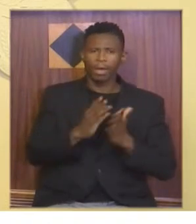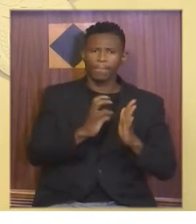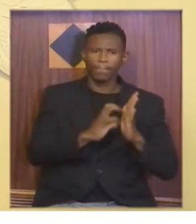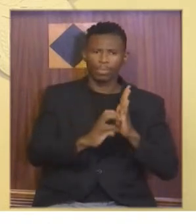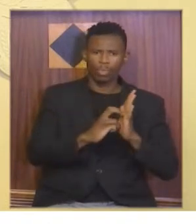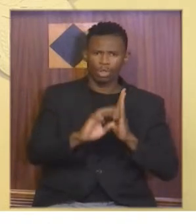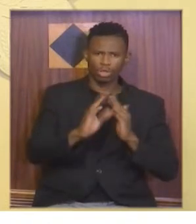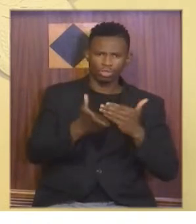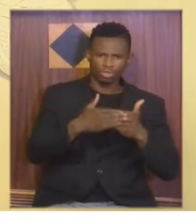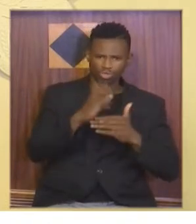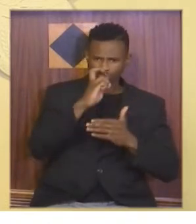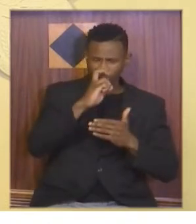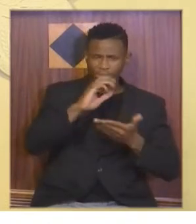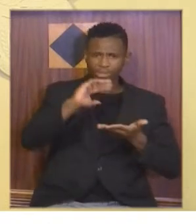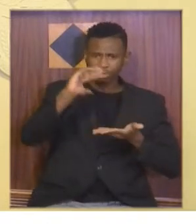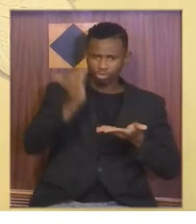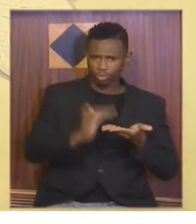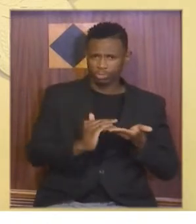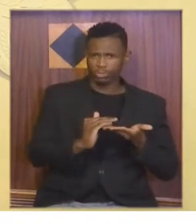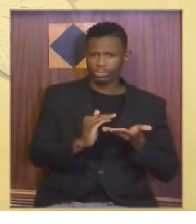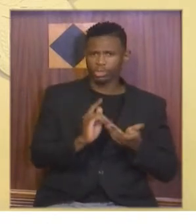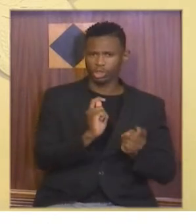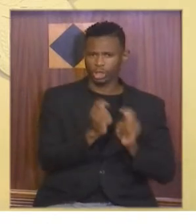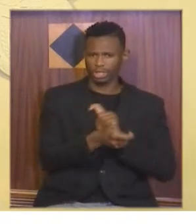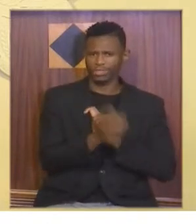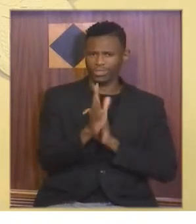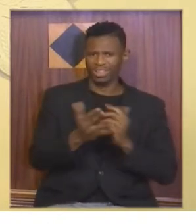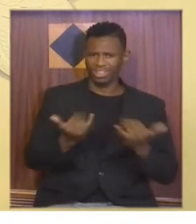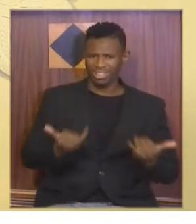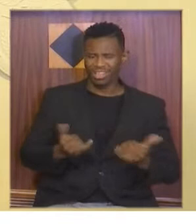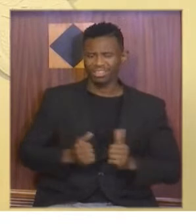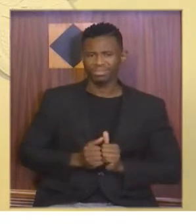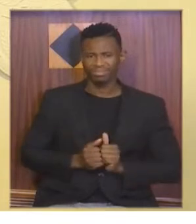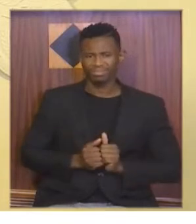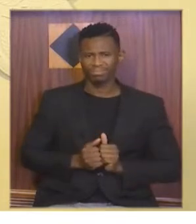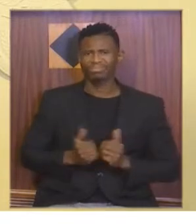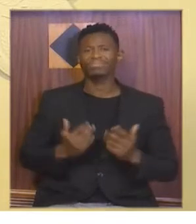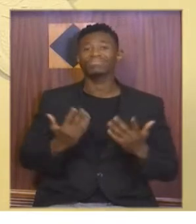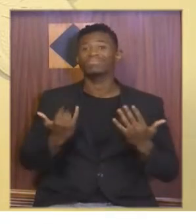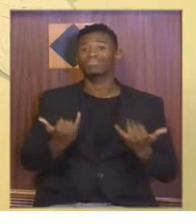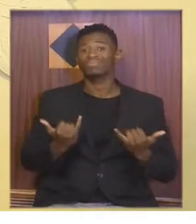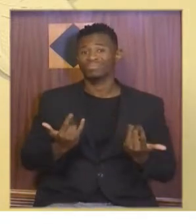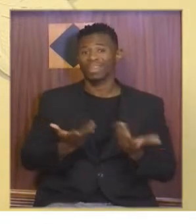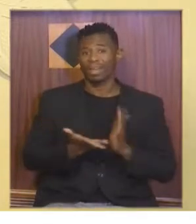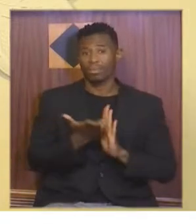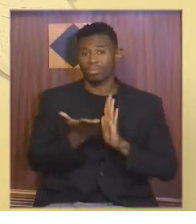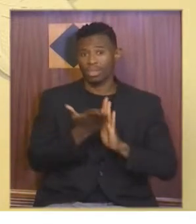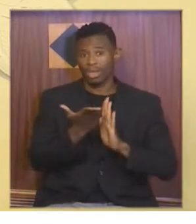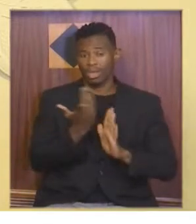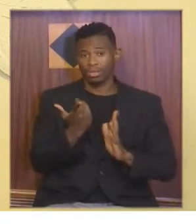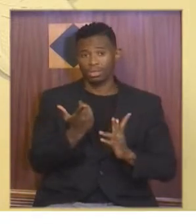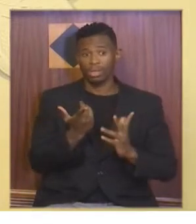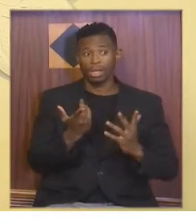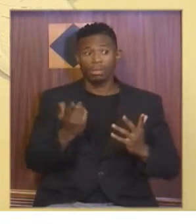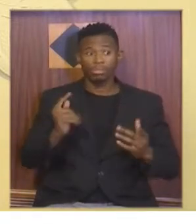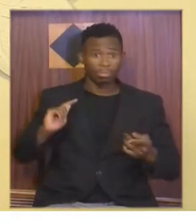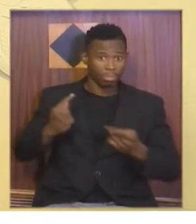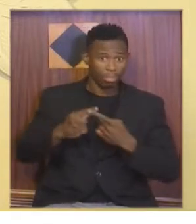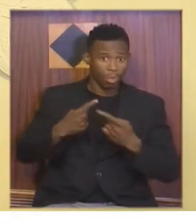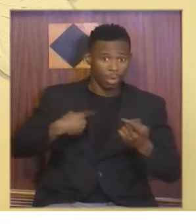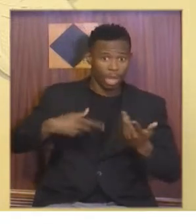level one. The restrictions on gatherings are being significantly